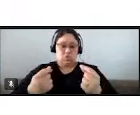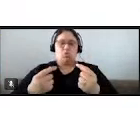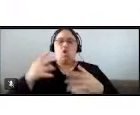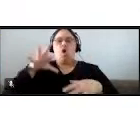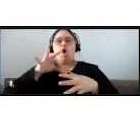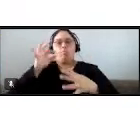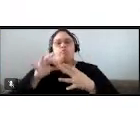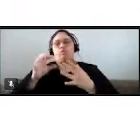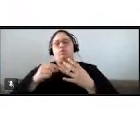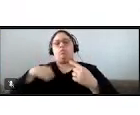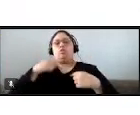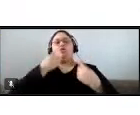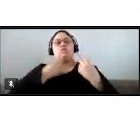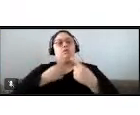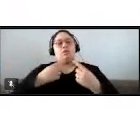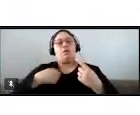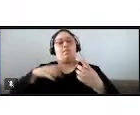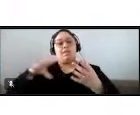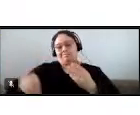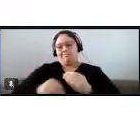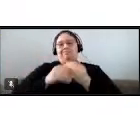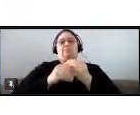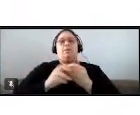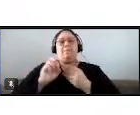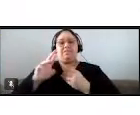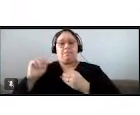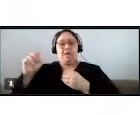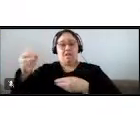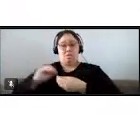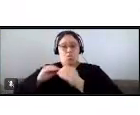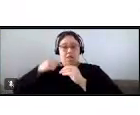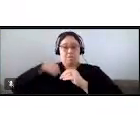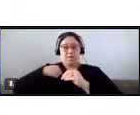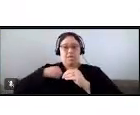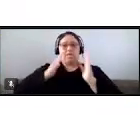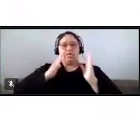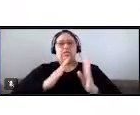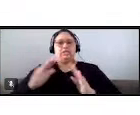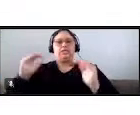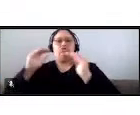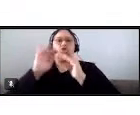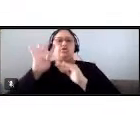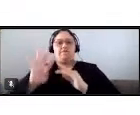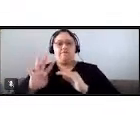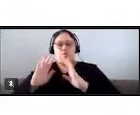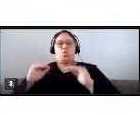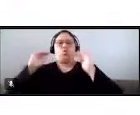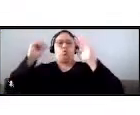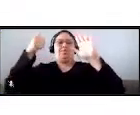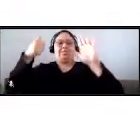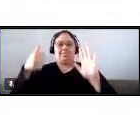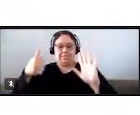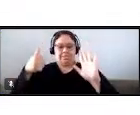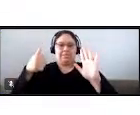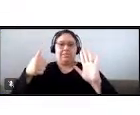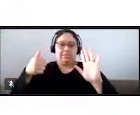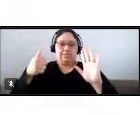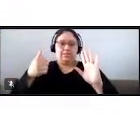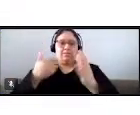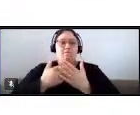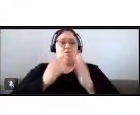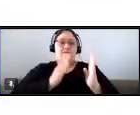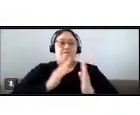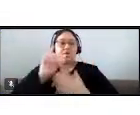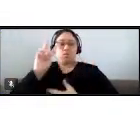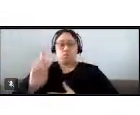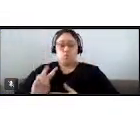considered, comes in, and Mr. Munari can correct me, at stage 4 to 6 of phase 2,